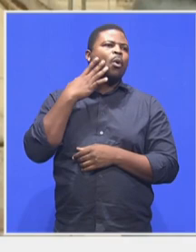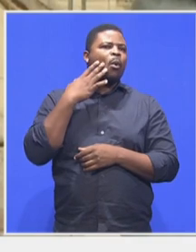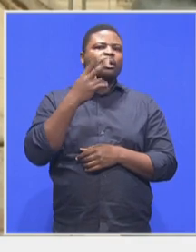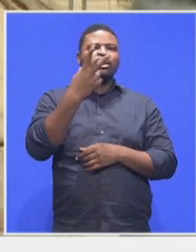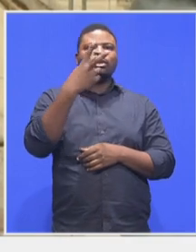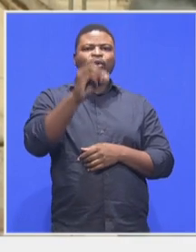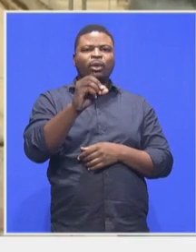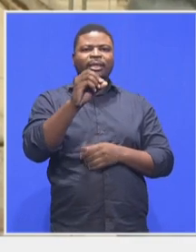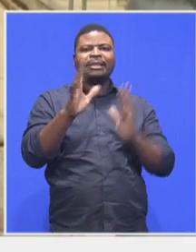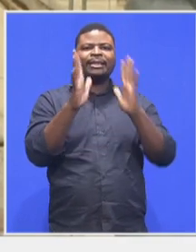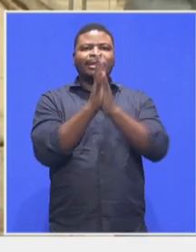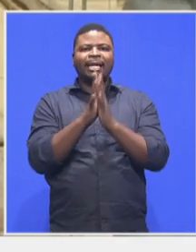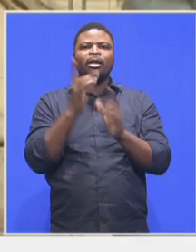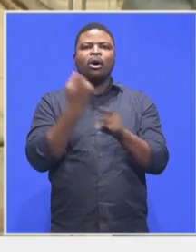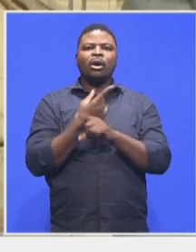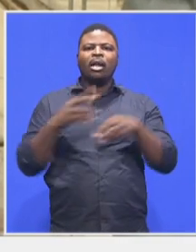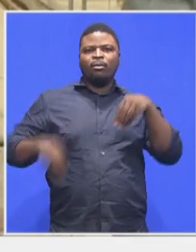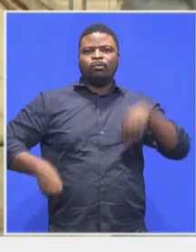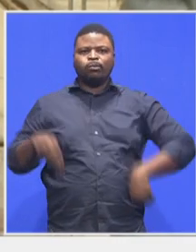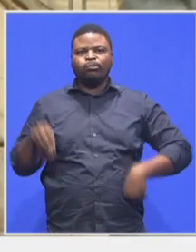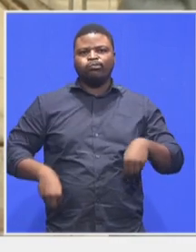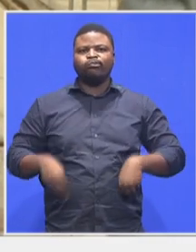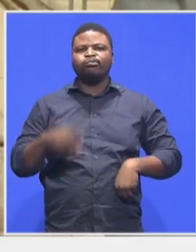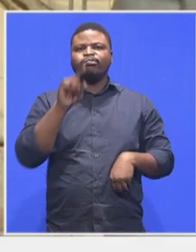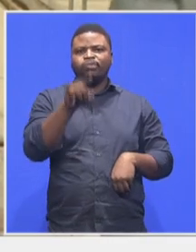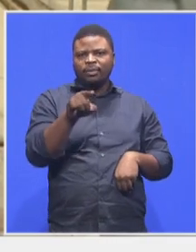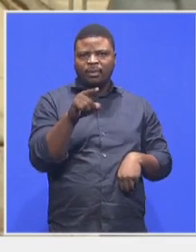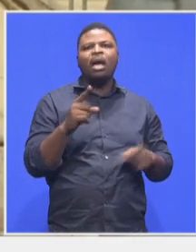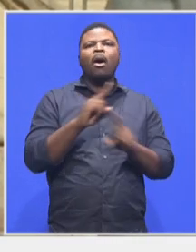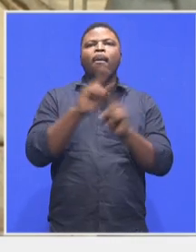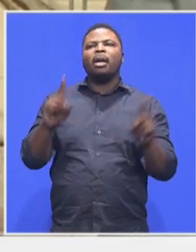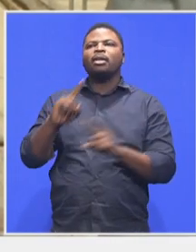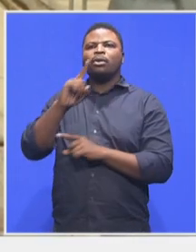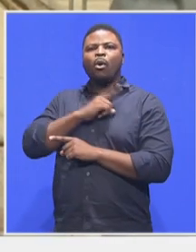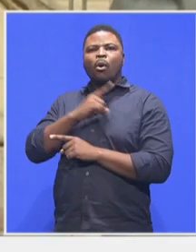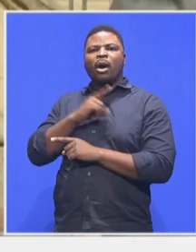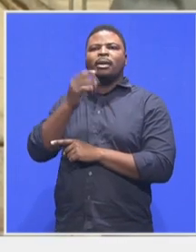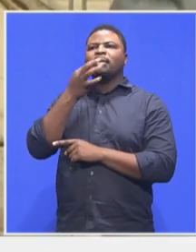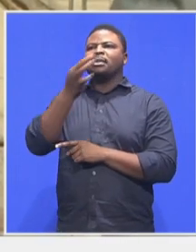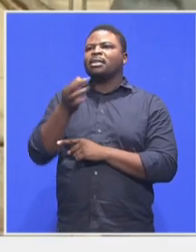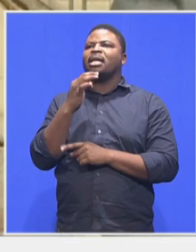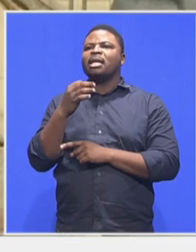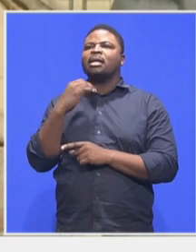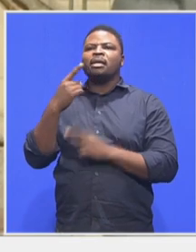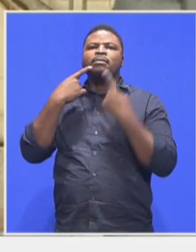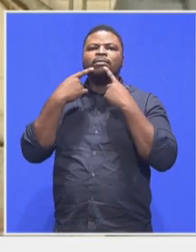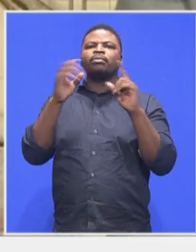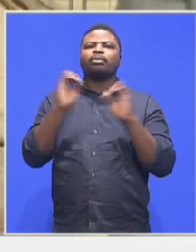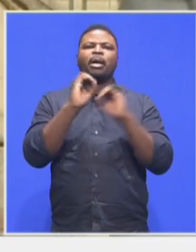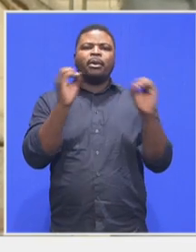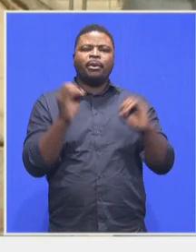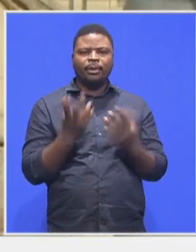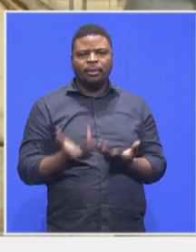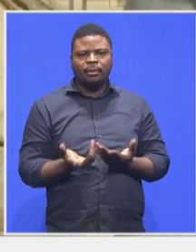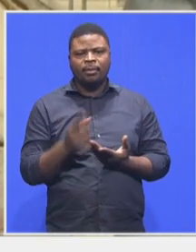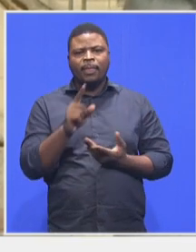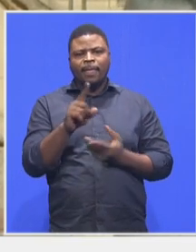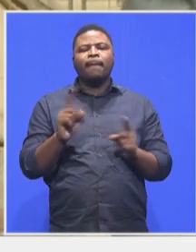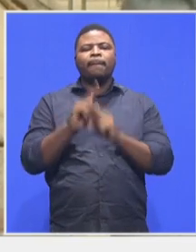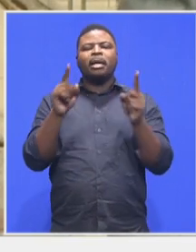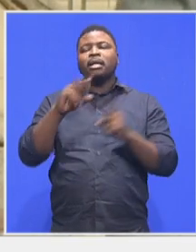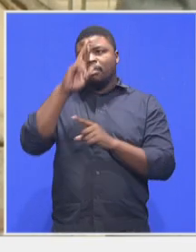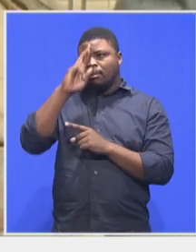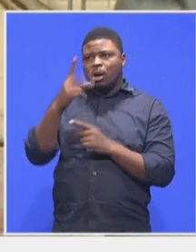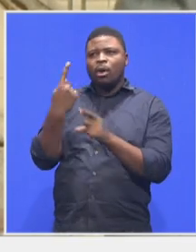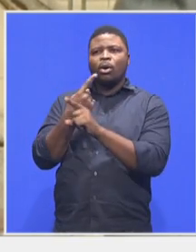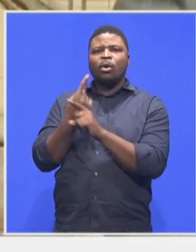were involved in defrauding the company, what they call collusion? It's nothing else, just defrauding the people of South Africa at a big scale, overcharging government and so on